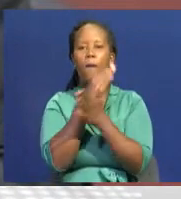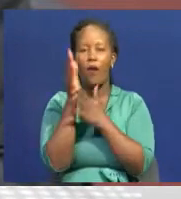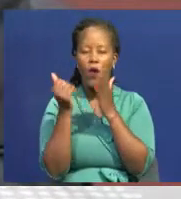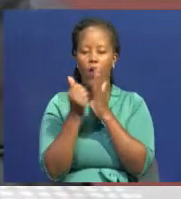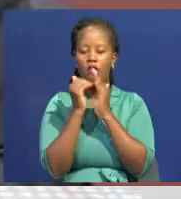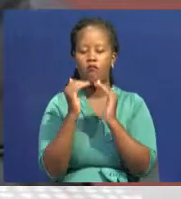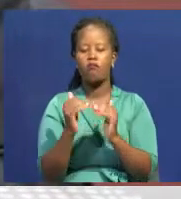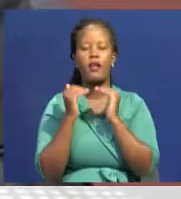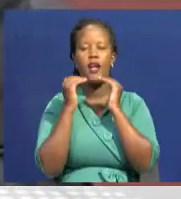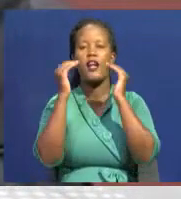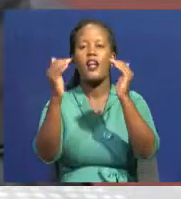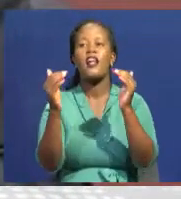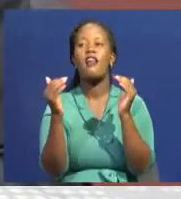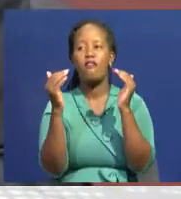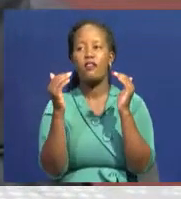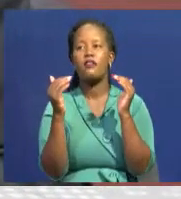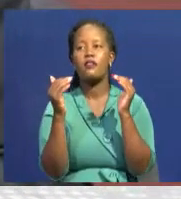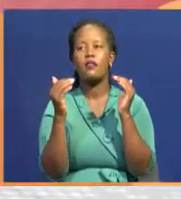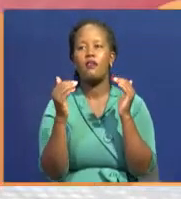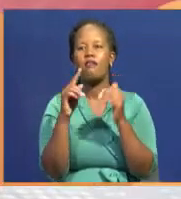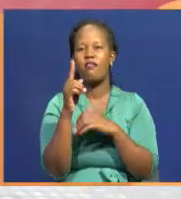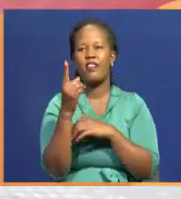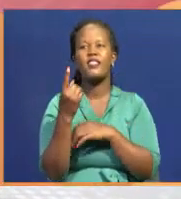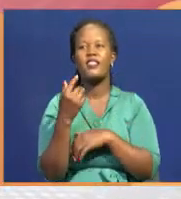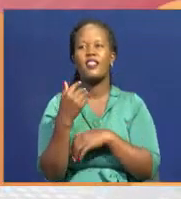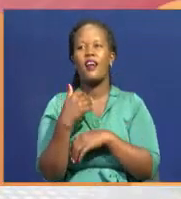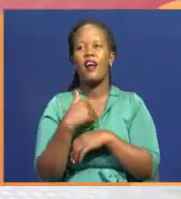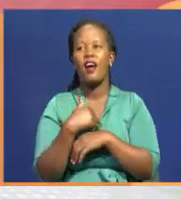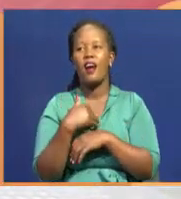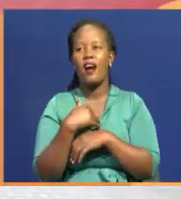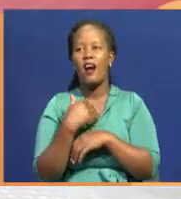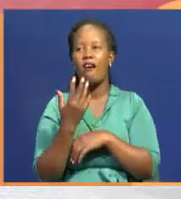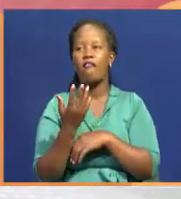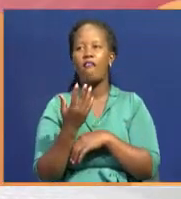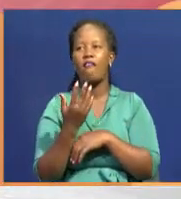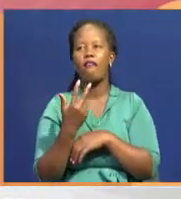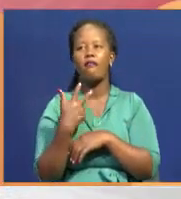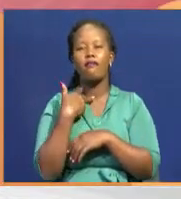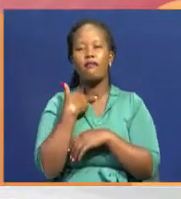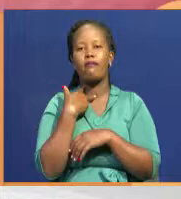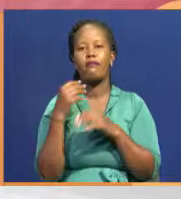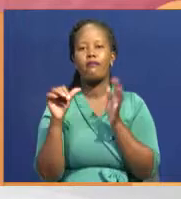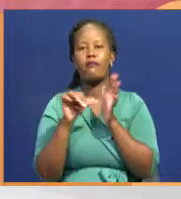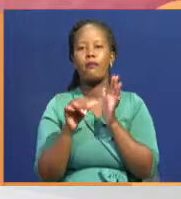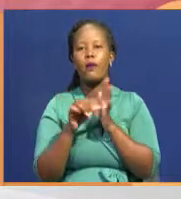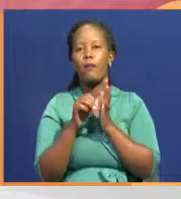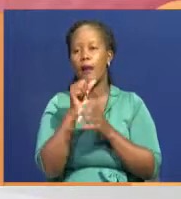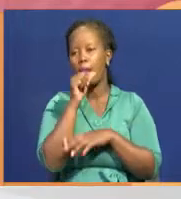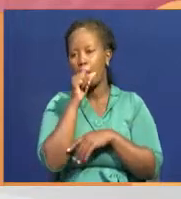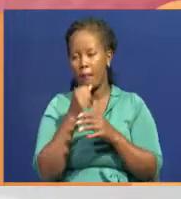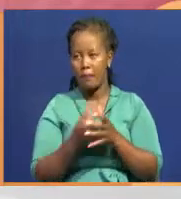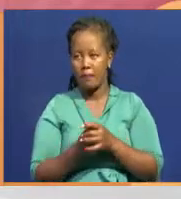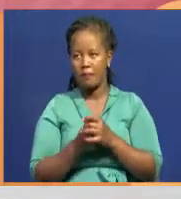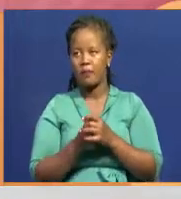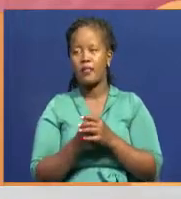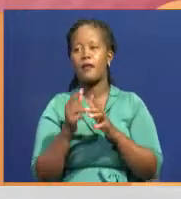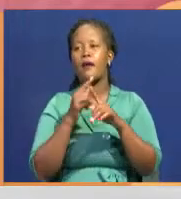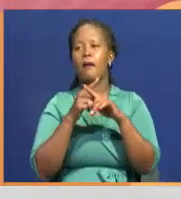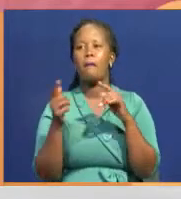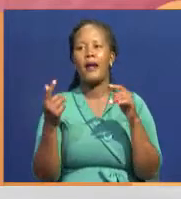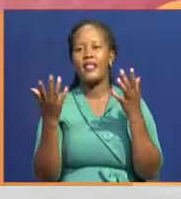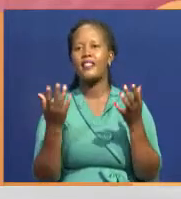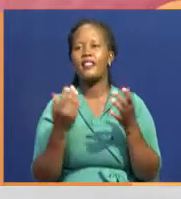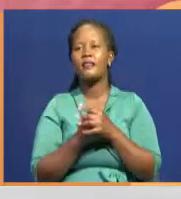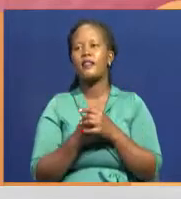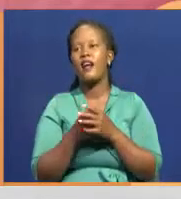for real estate. Just a minute, we will need to have a look at that microphone, but before we have a look at that, maybe